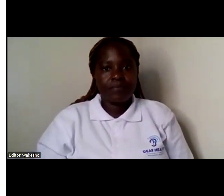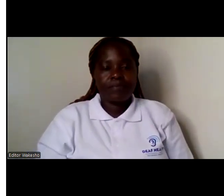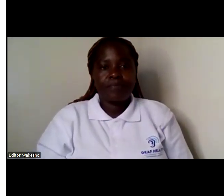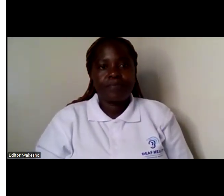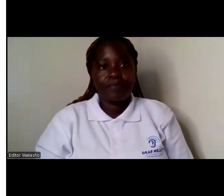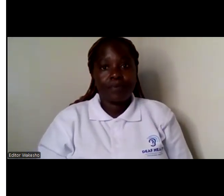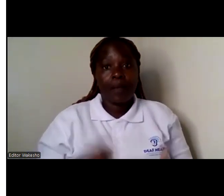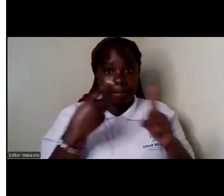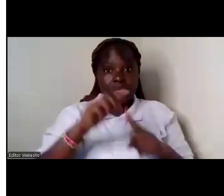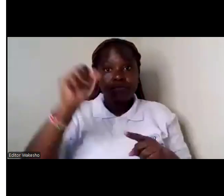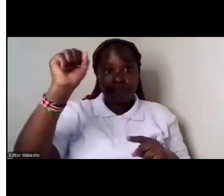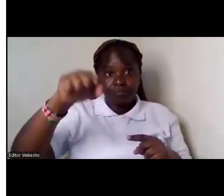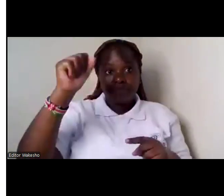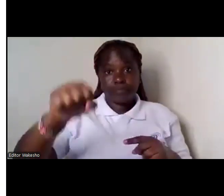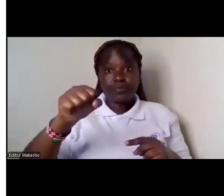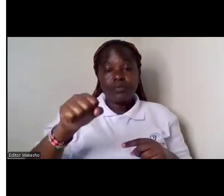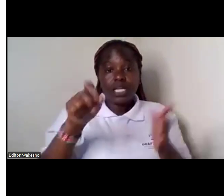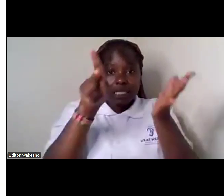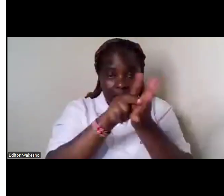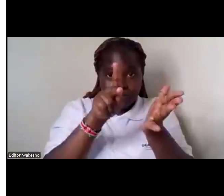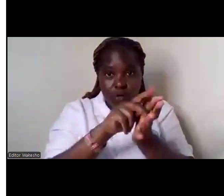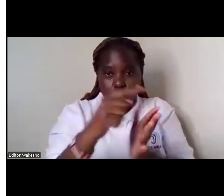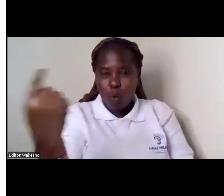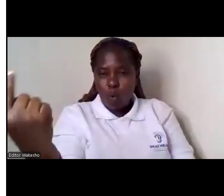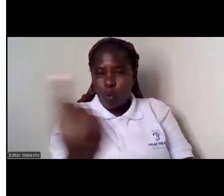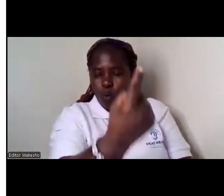But yes, abstinence is the only proven method